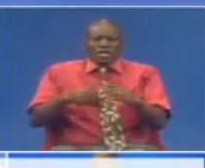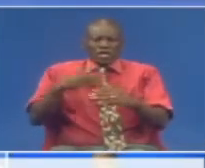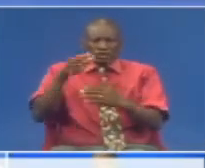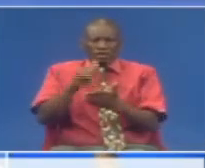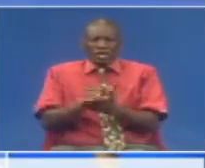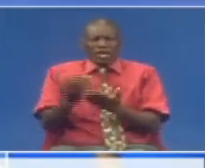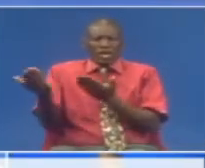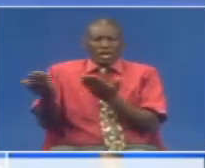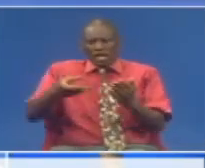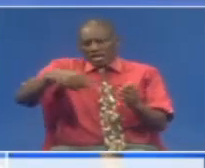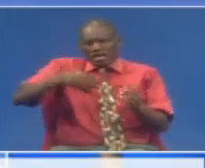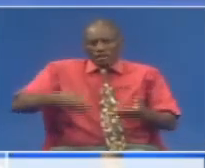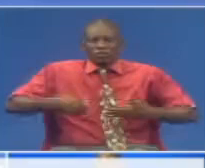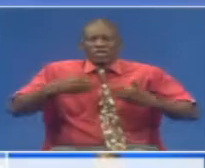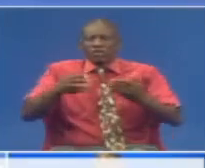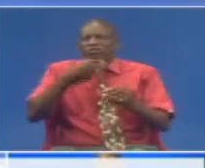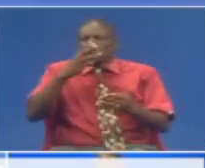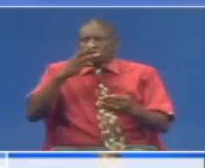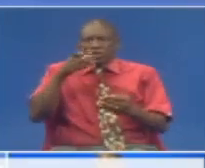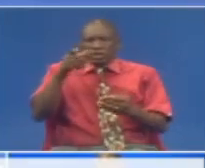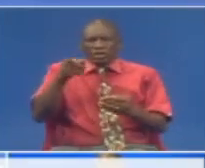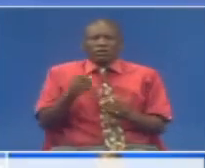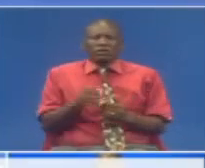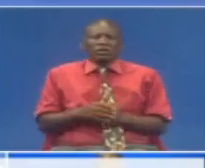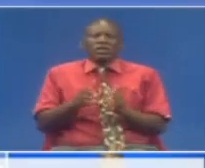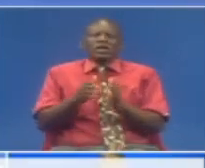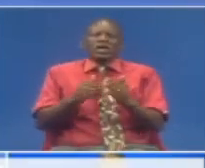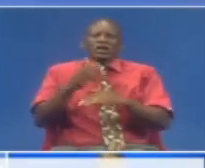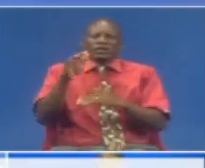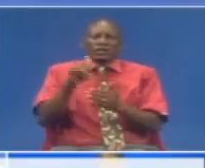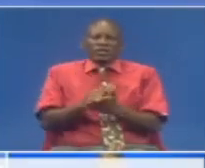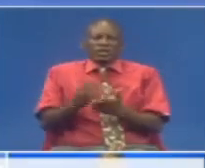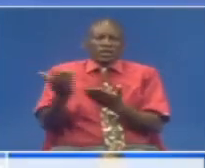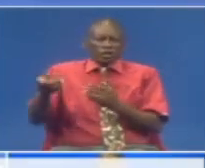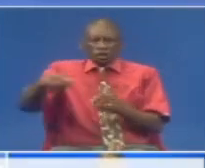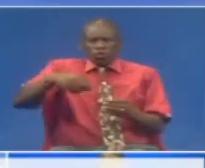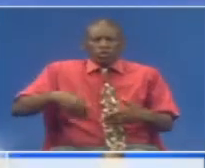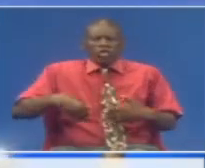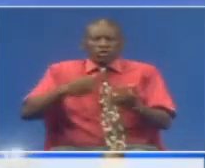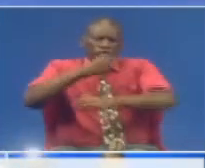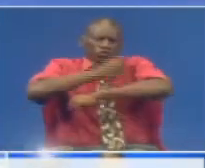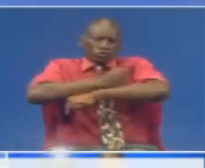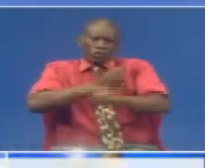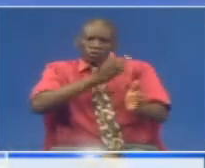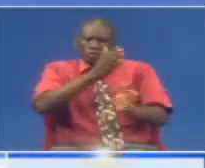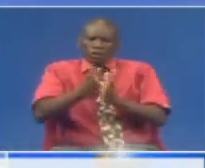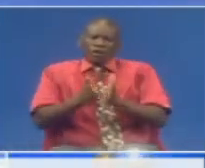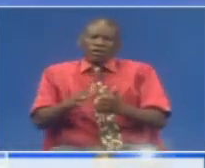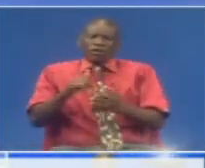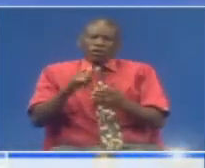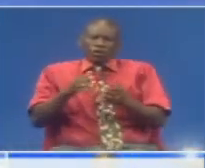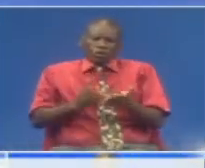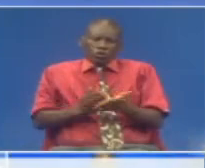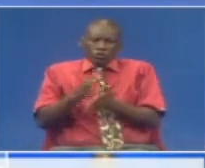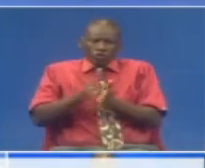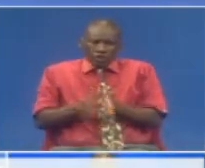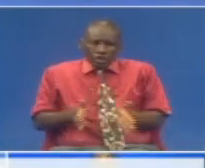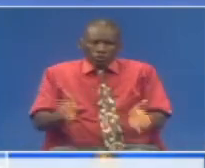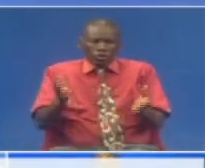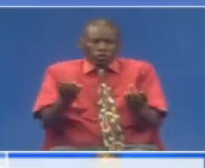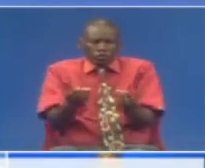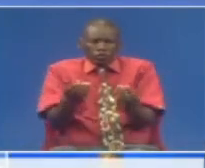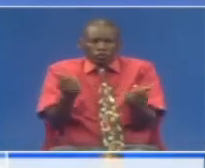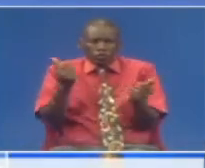let's provide water infrastructure. And then let's provide school infrastructure. That way, you ease